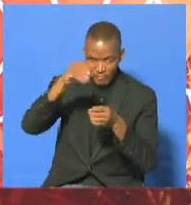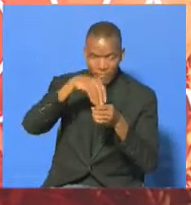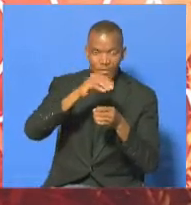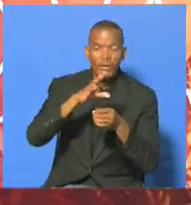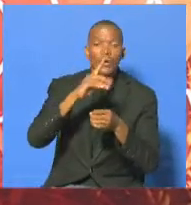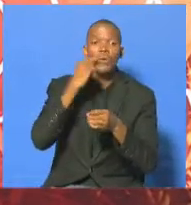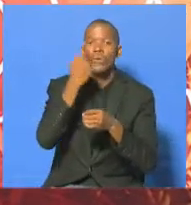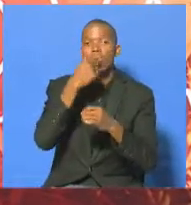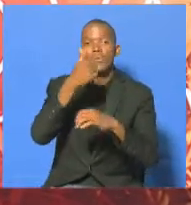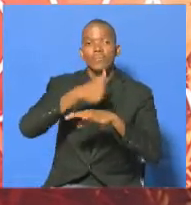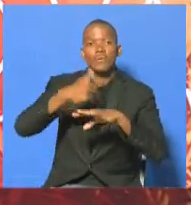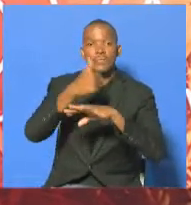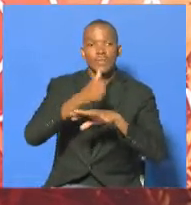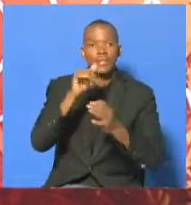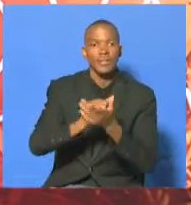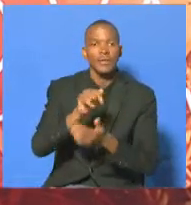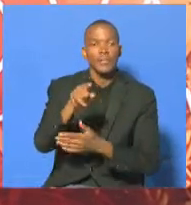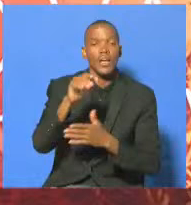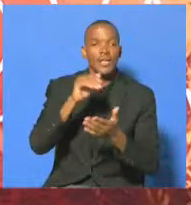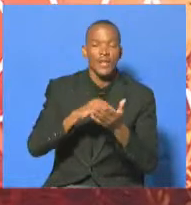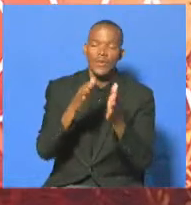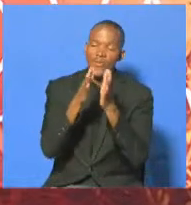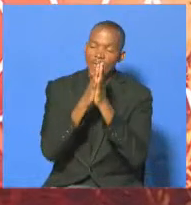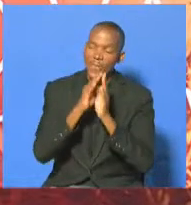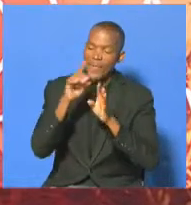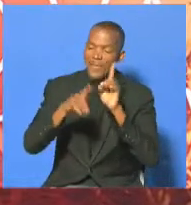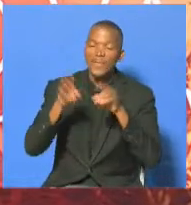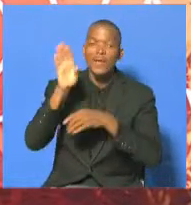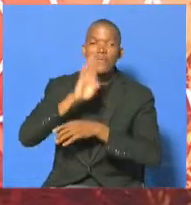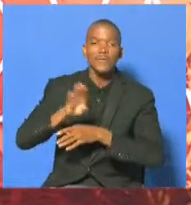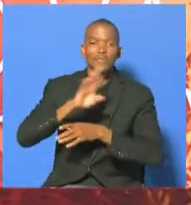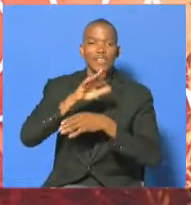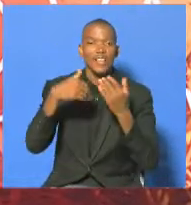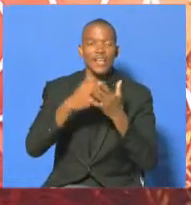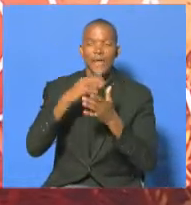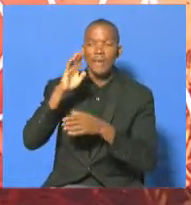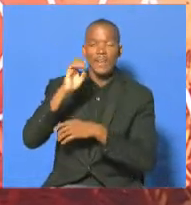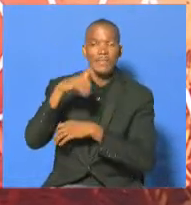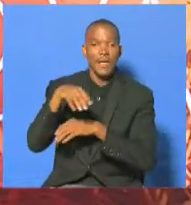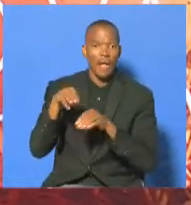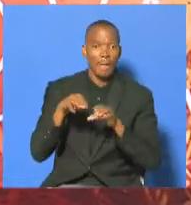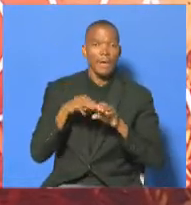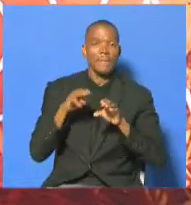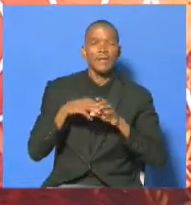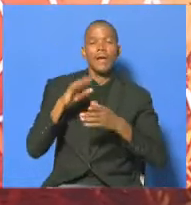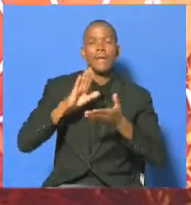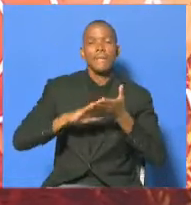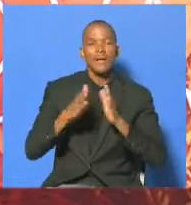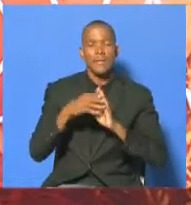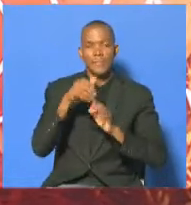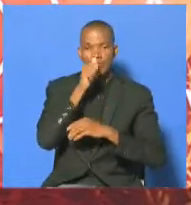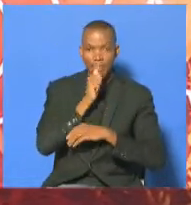re-dirile just to plead with Botswana, especially Madam Kuraha, to be patient